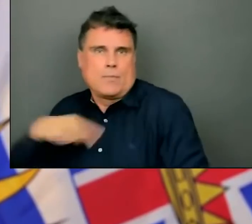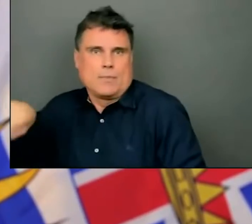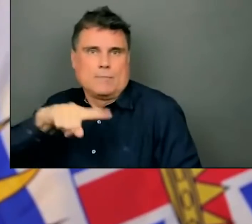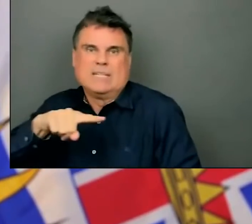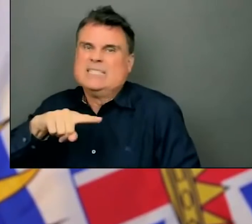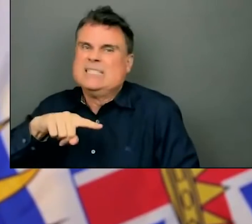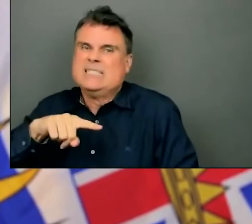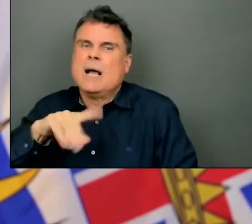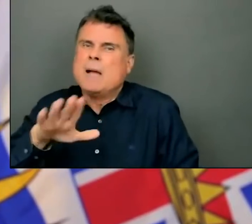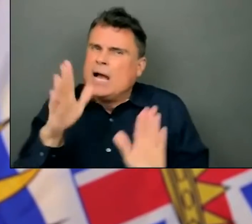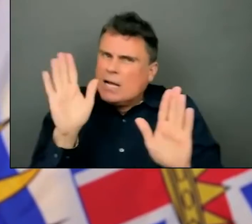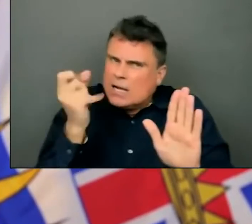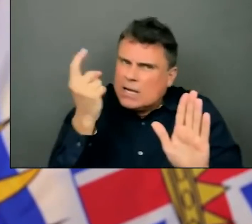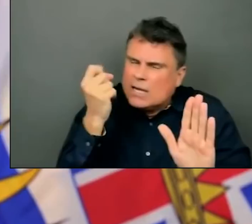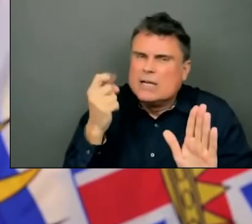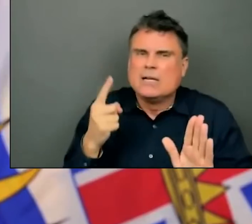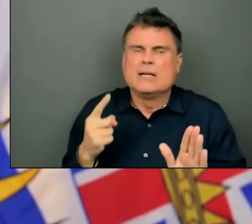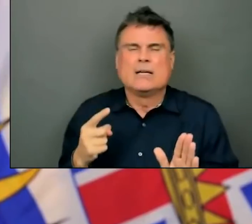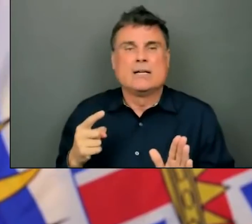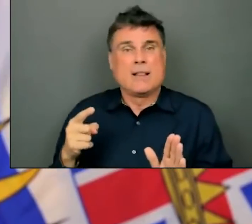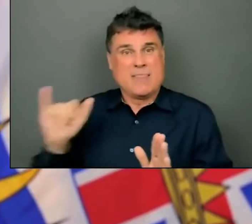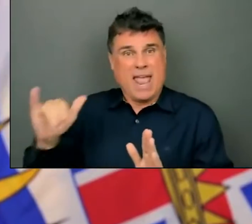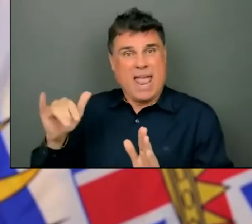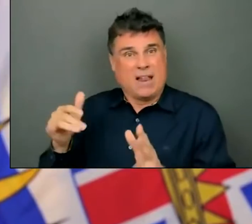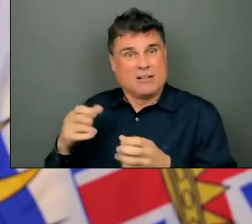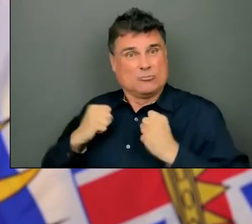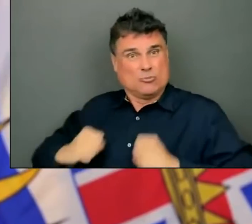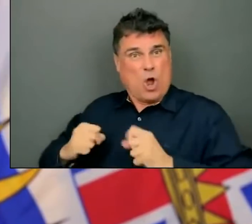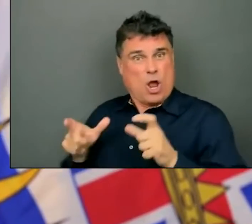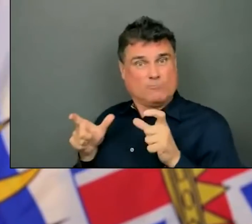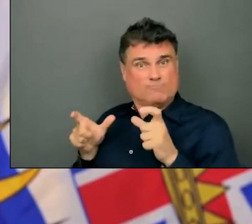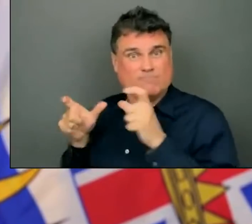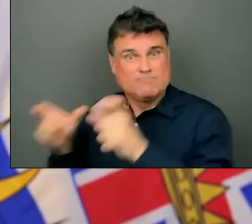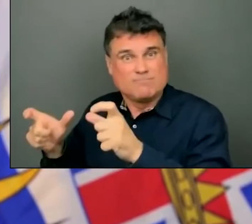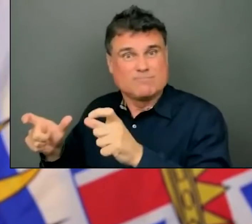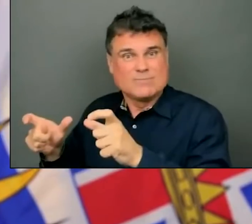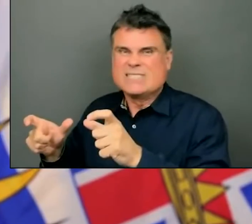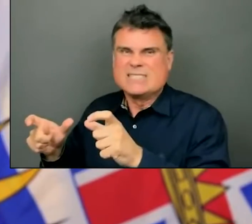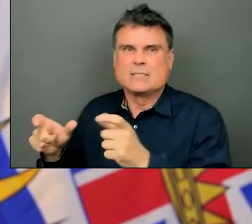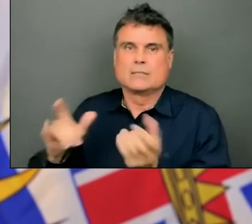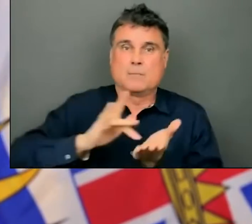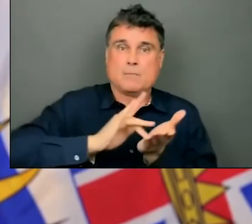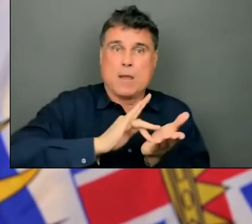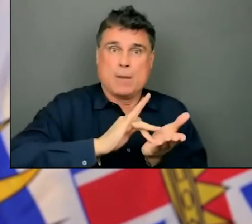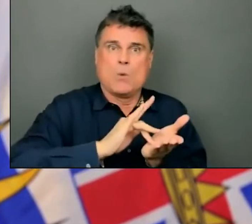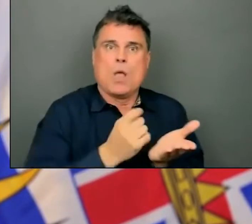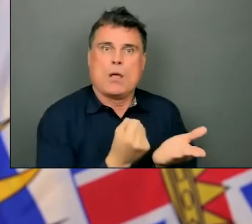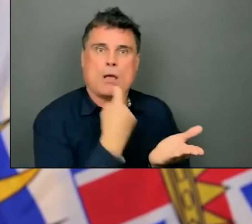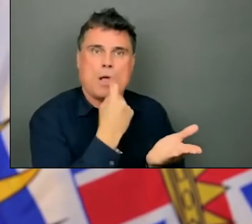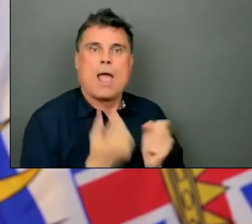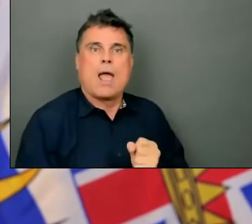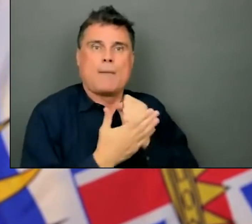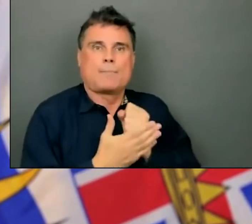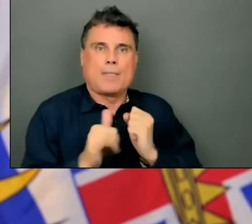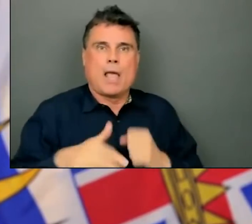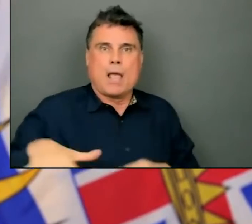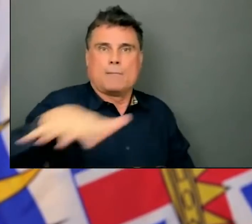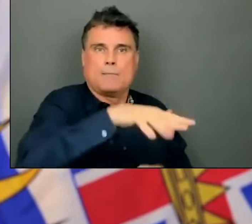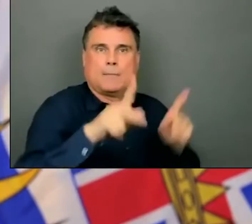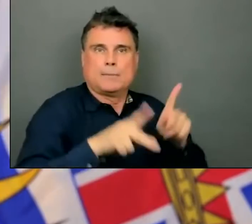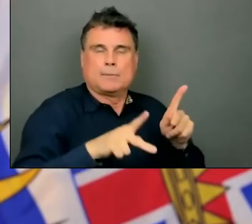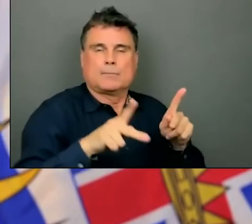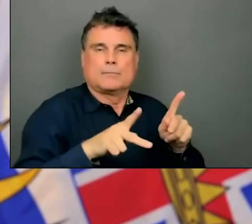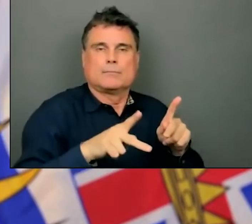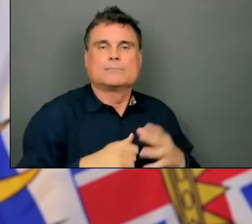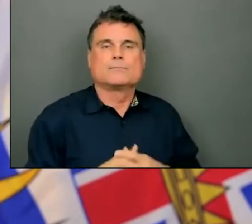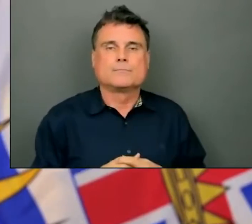strong an immune response, and so these treatments are available now for you. They're also important for people who are not yet